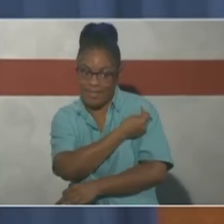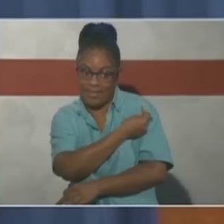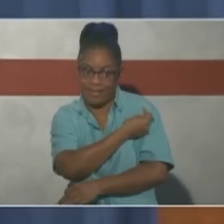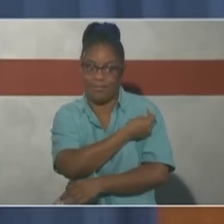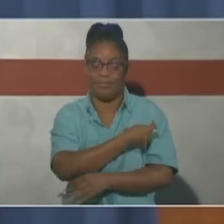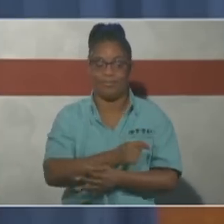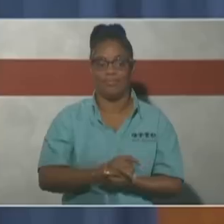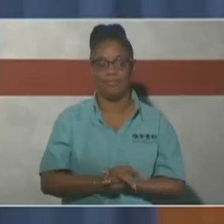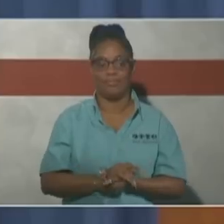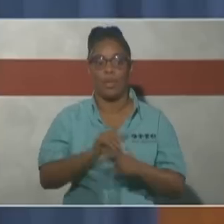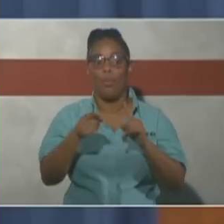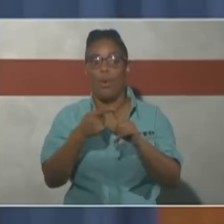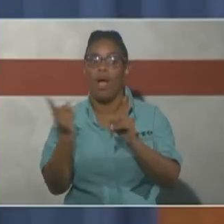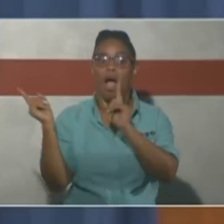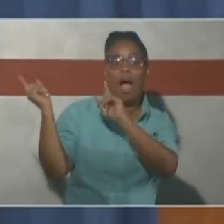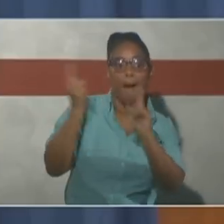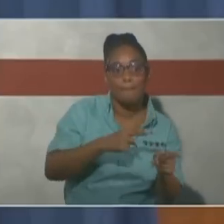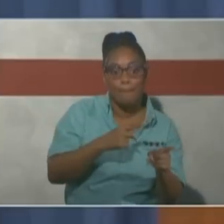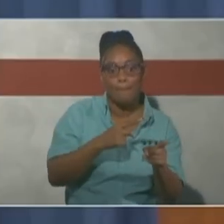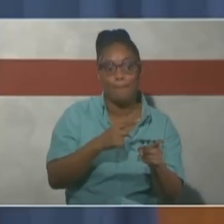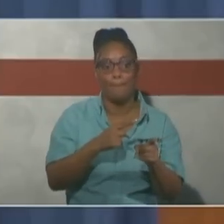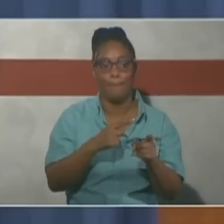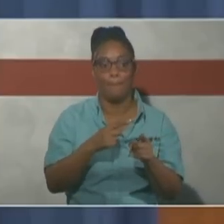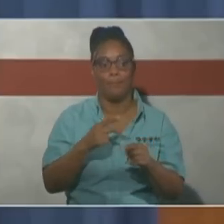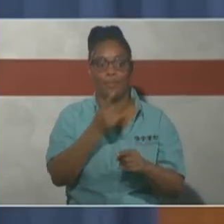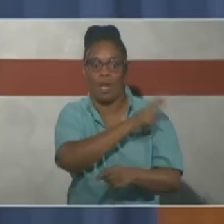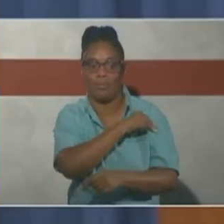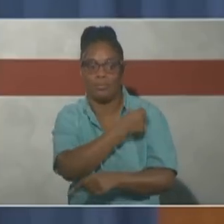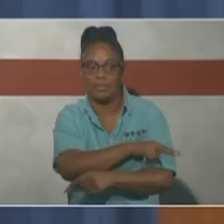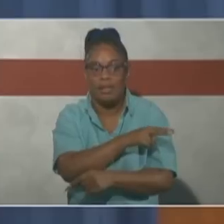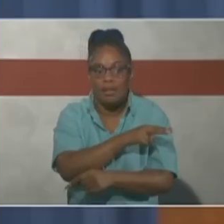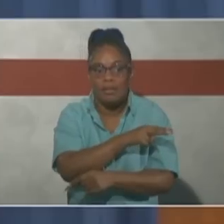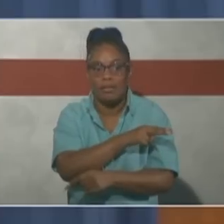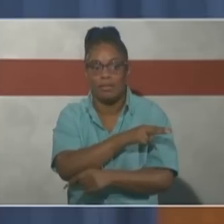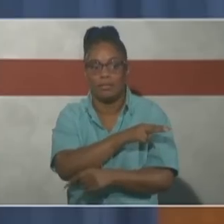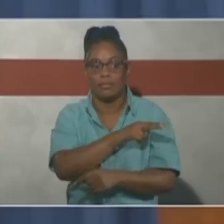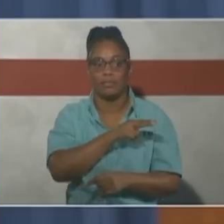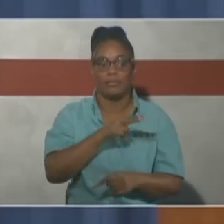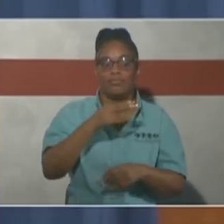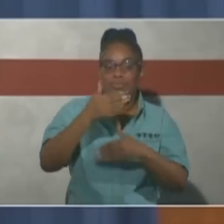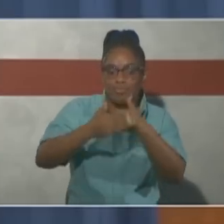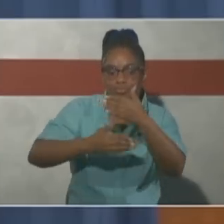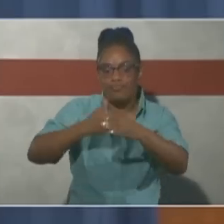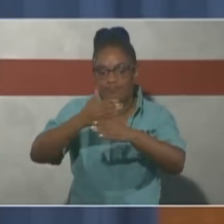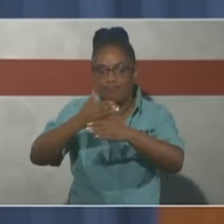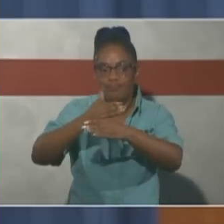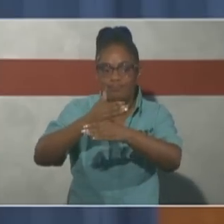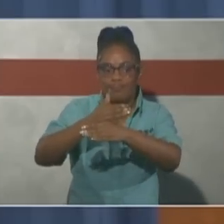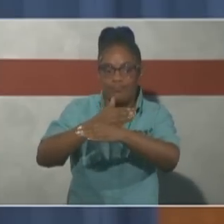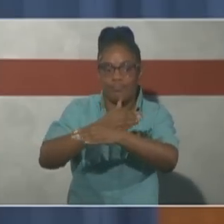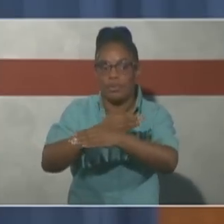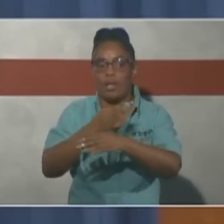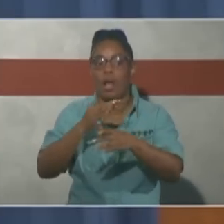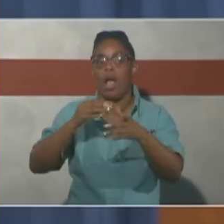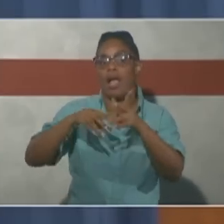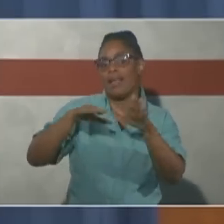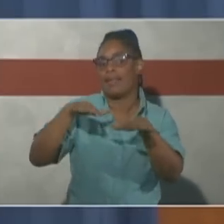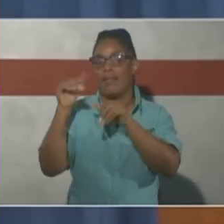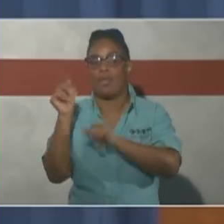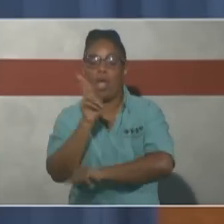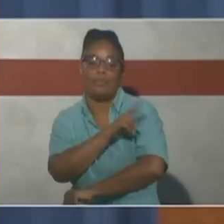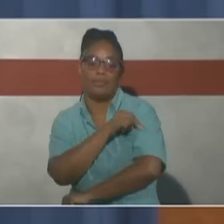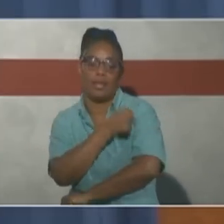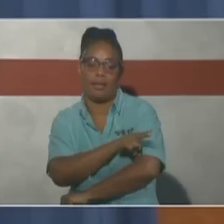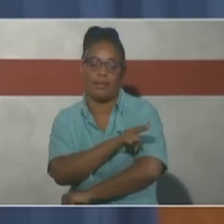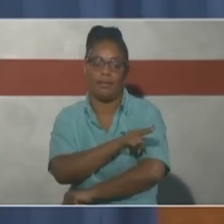is we know that if you are vaccinated and you do come, you end